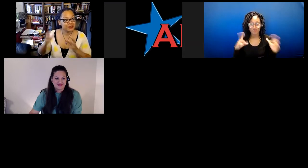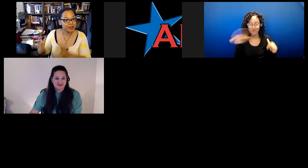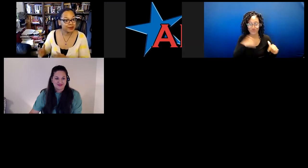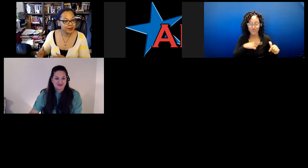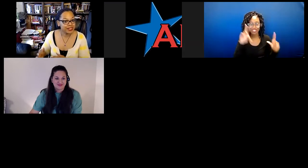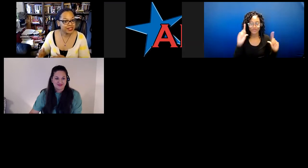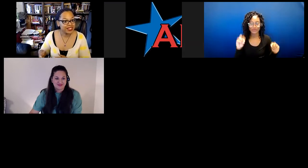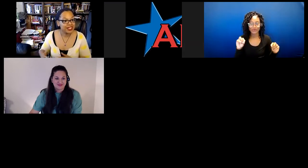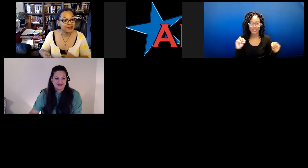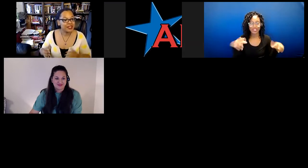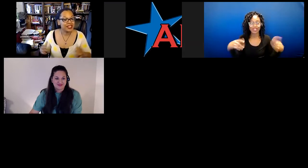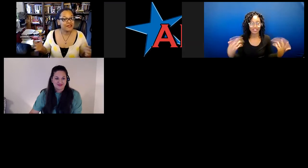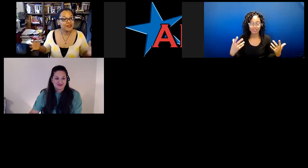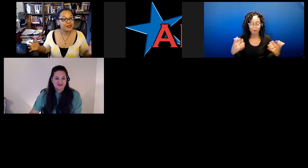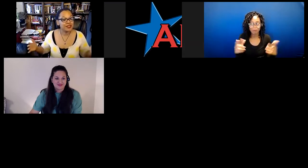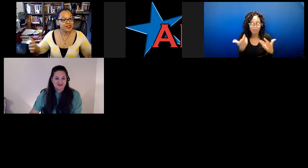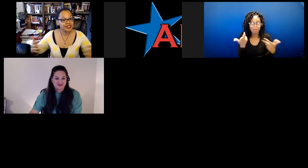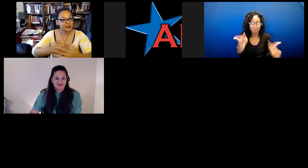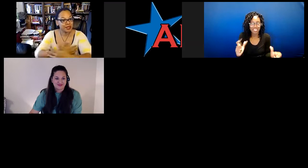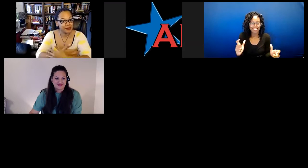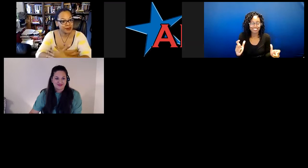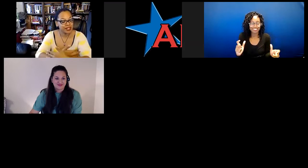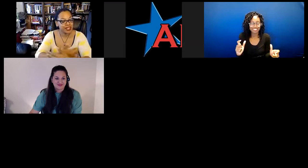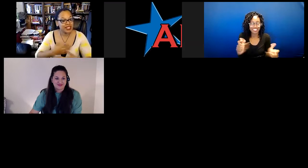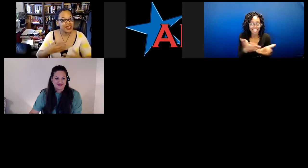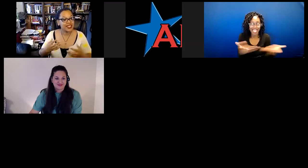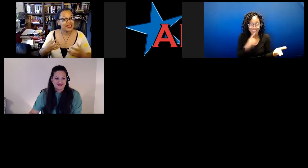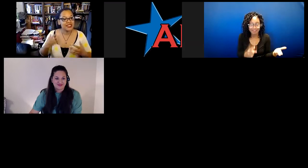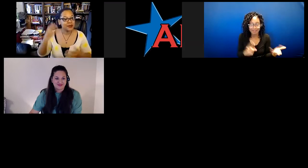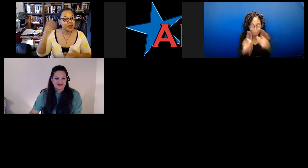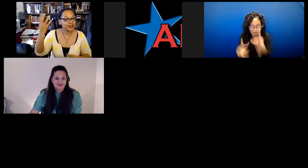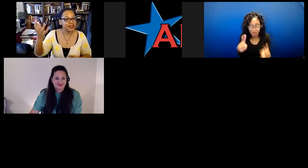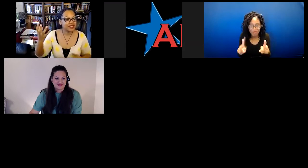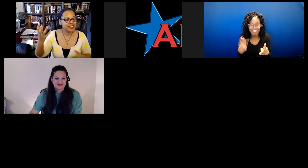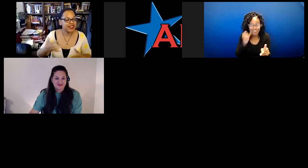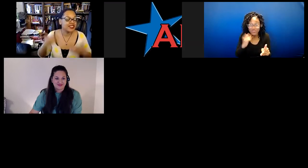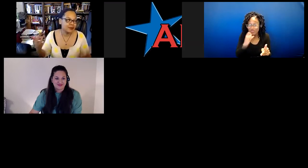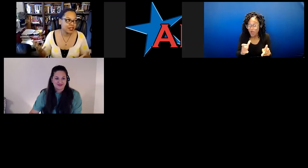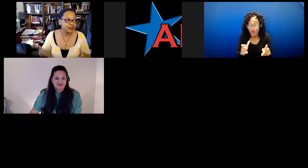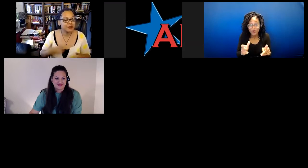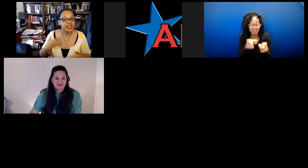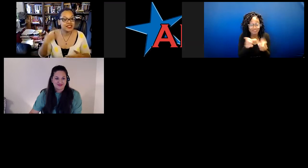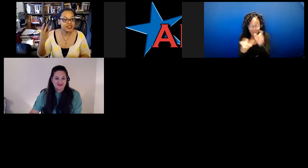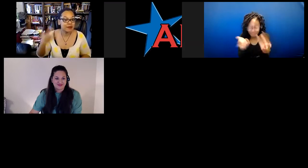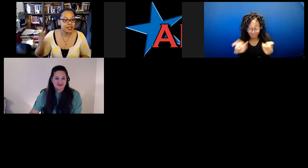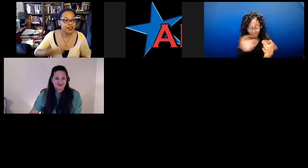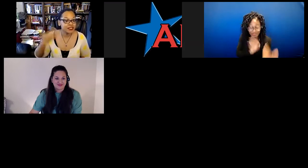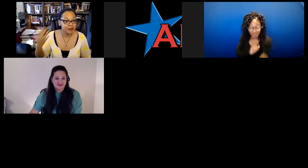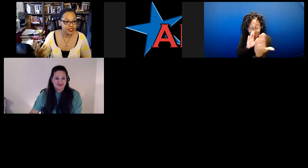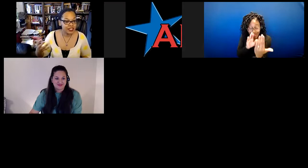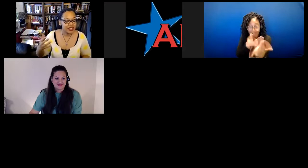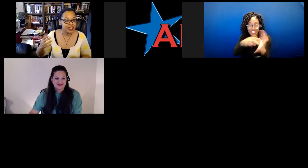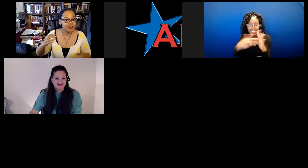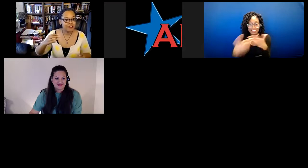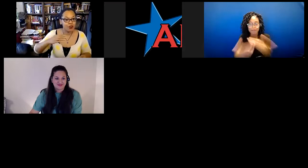is people. If you don't address the people, it doesn't matter. It does matter, but it doesn't matter as